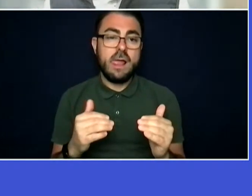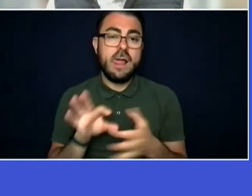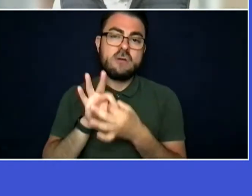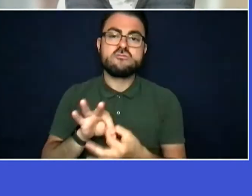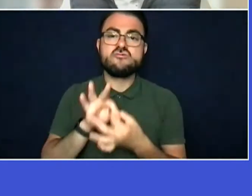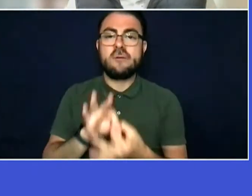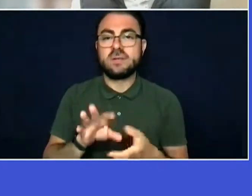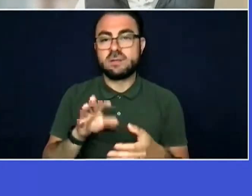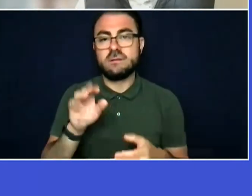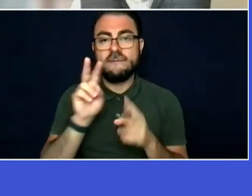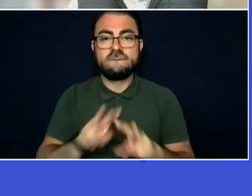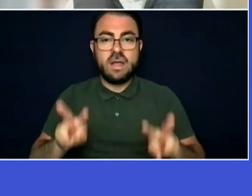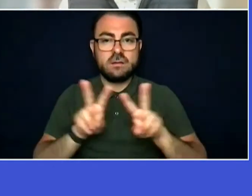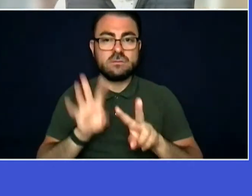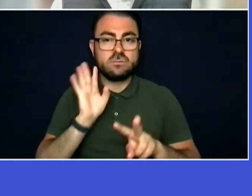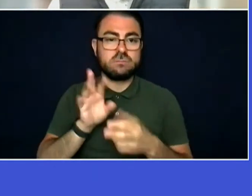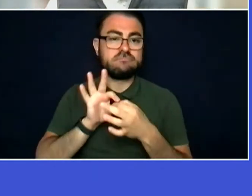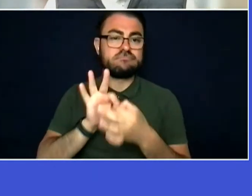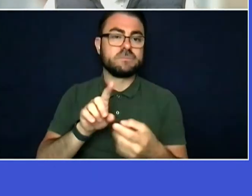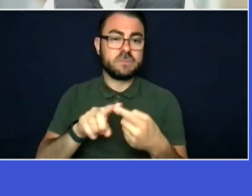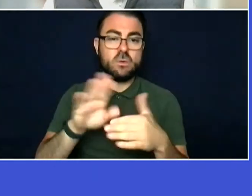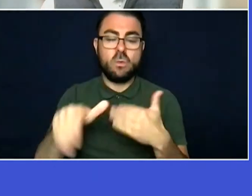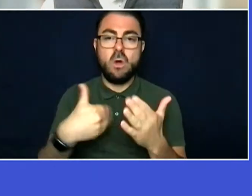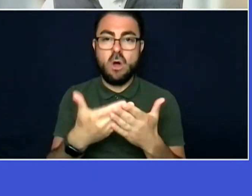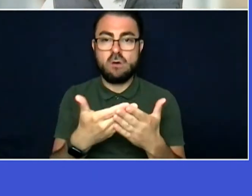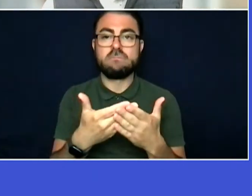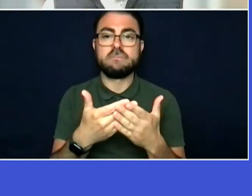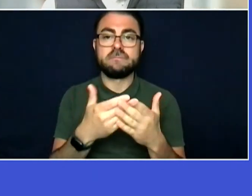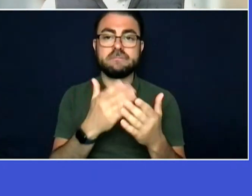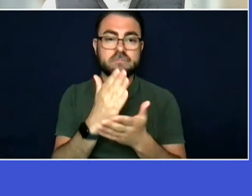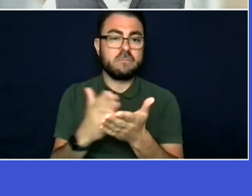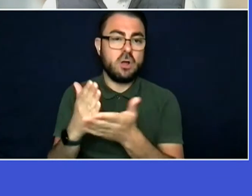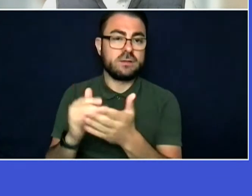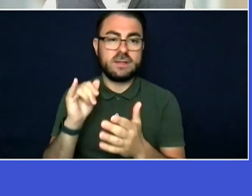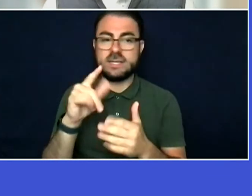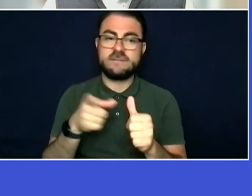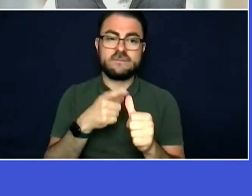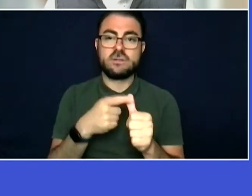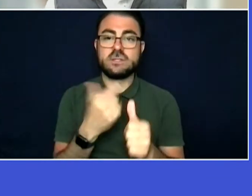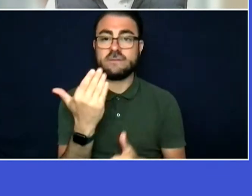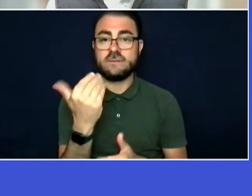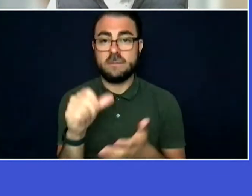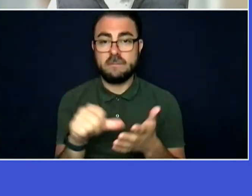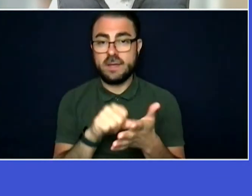you see in all the subsequent sections. And so again, this is in the top 15 pages. So